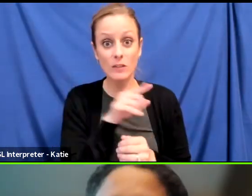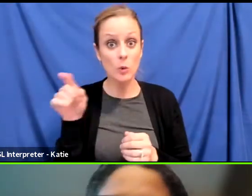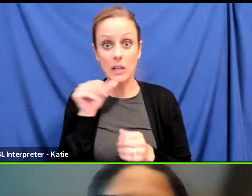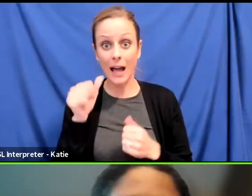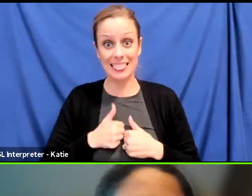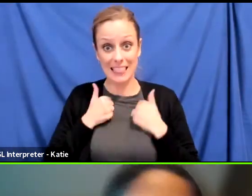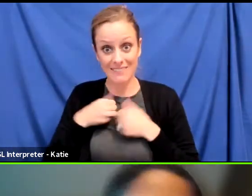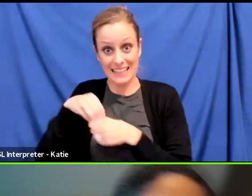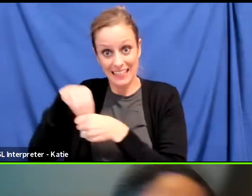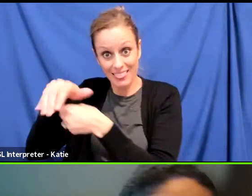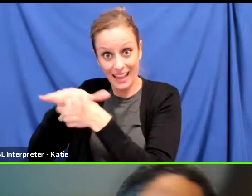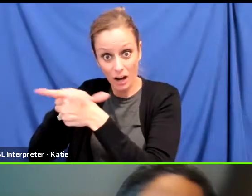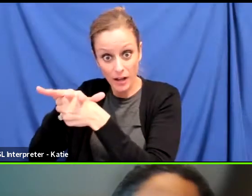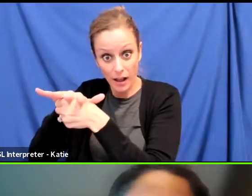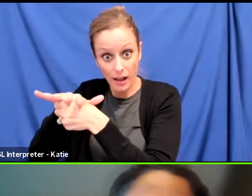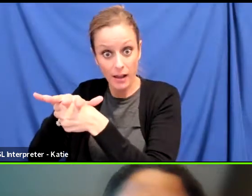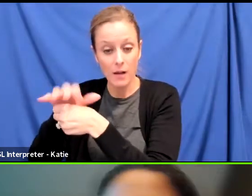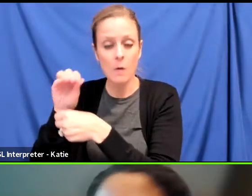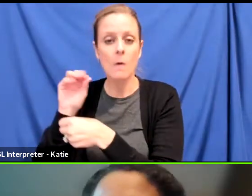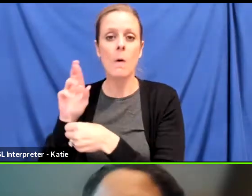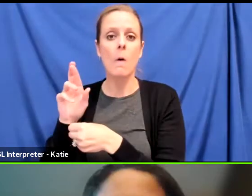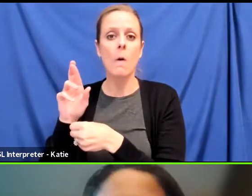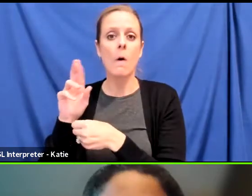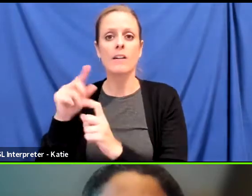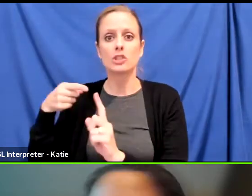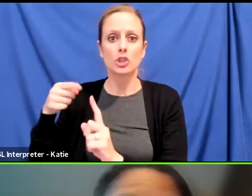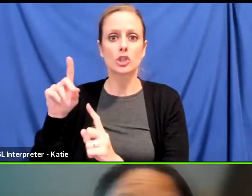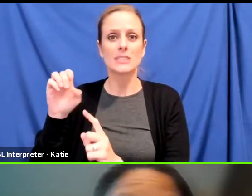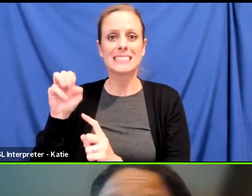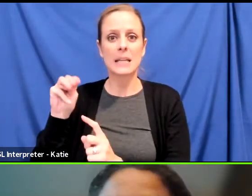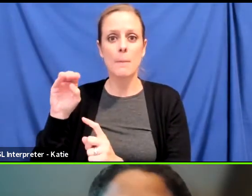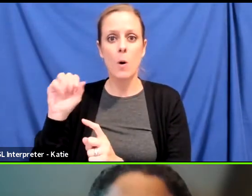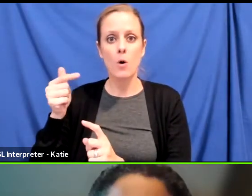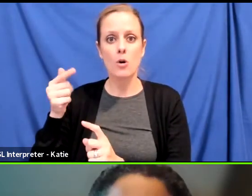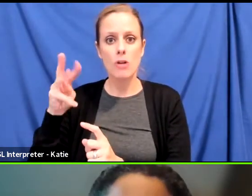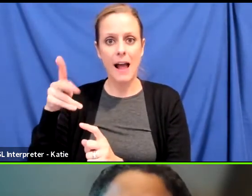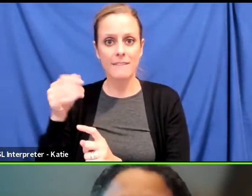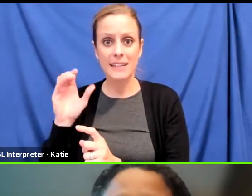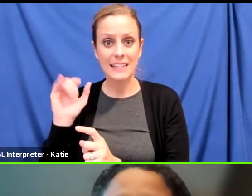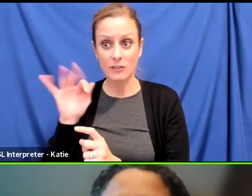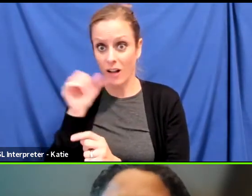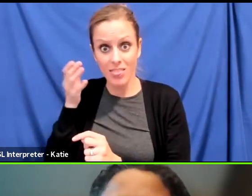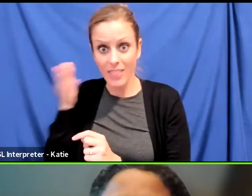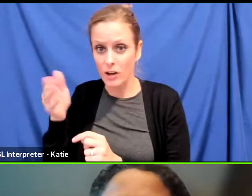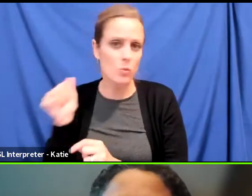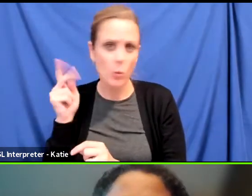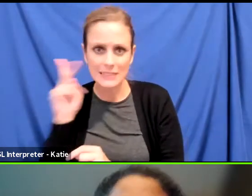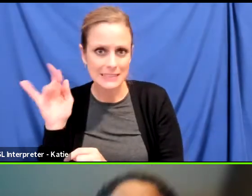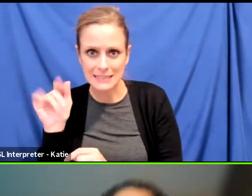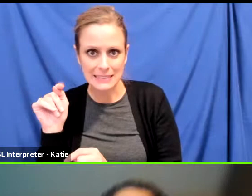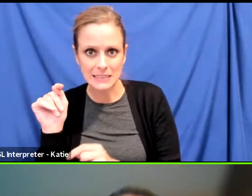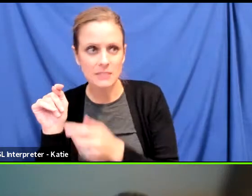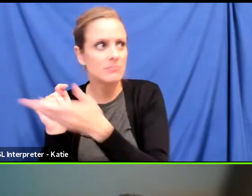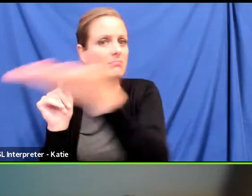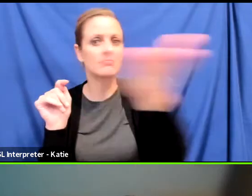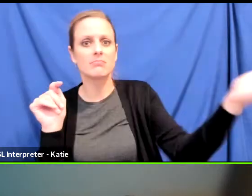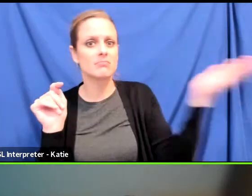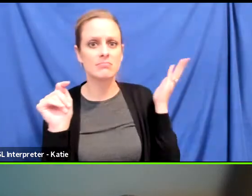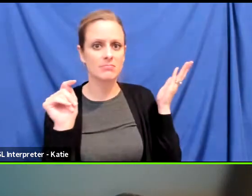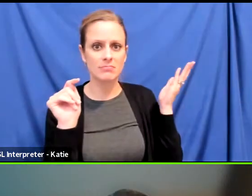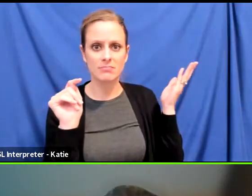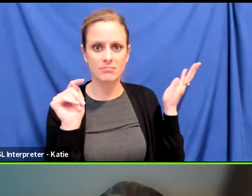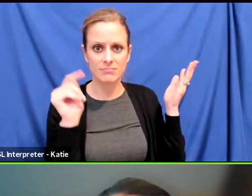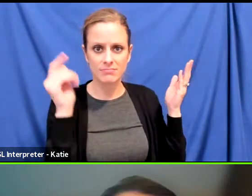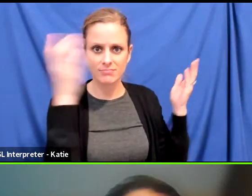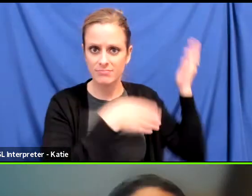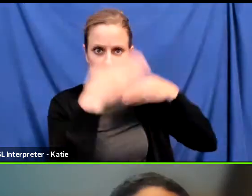in the area or, you know, certain demographics or these kinds of things, you will not see it. And it is really our intention to